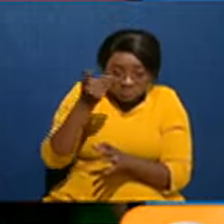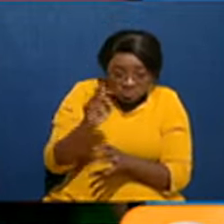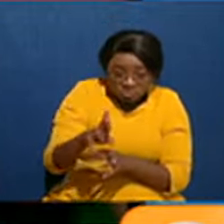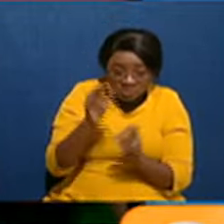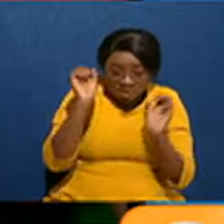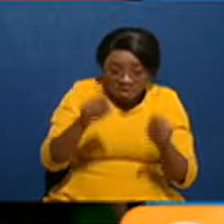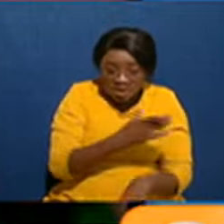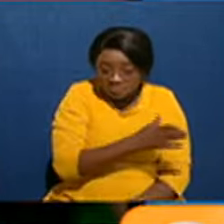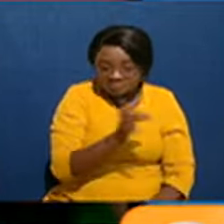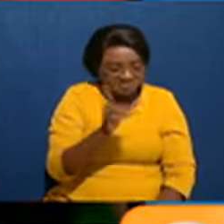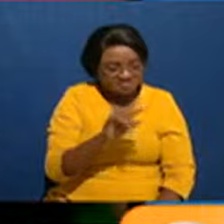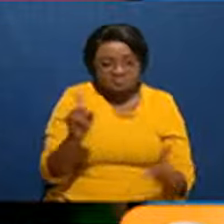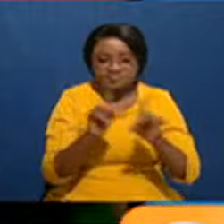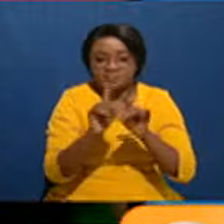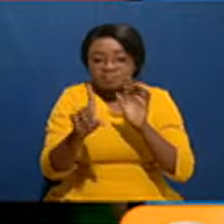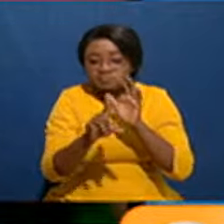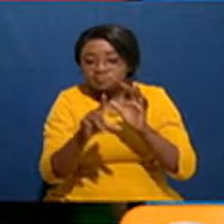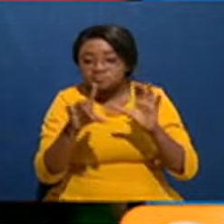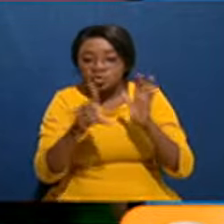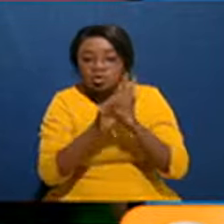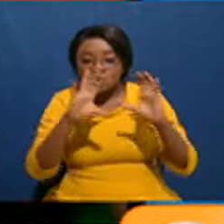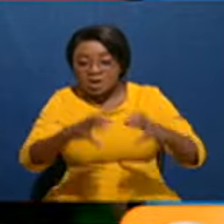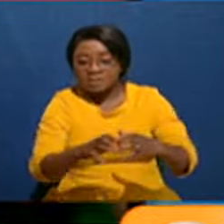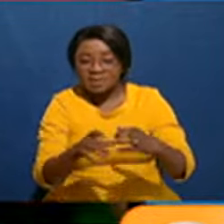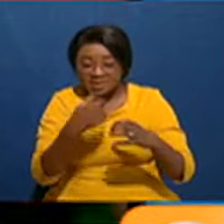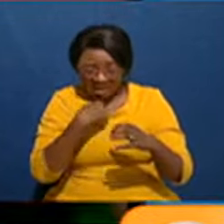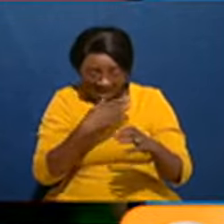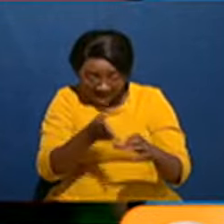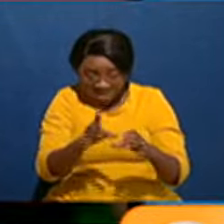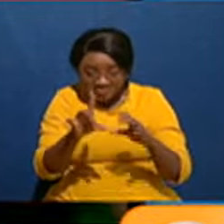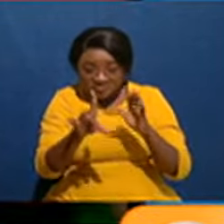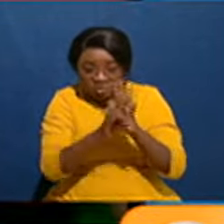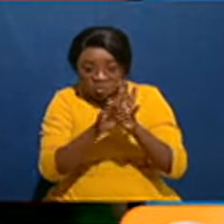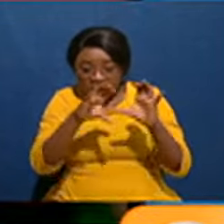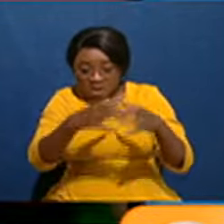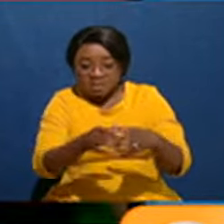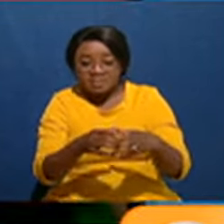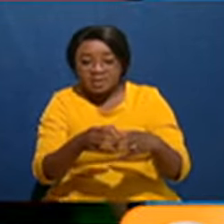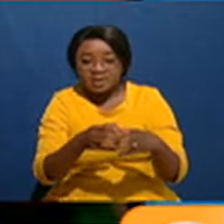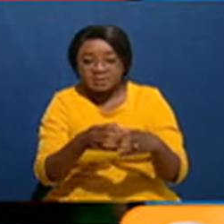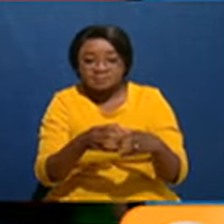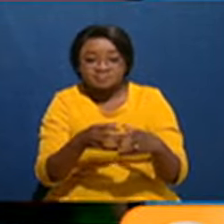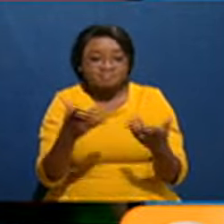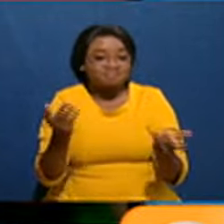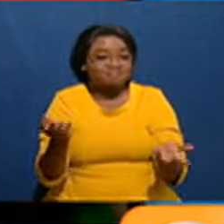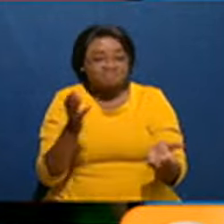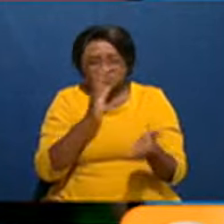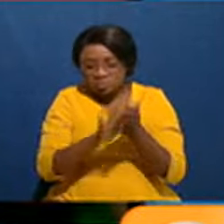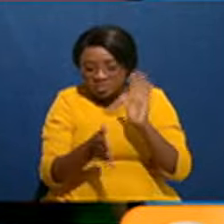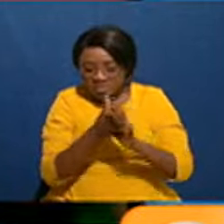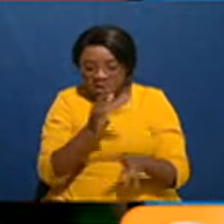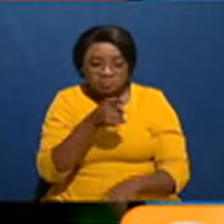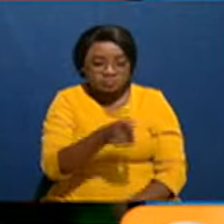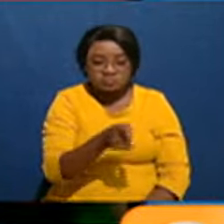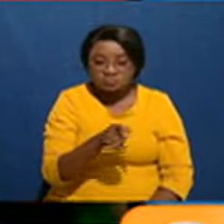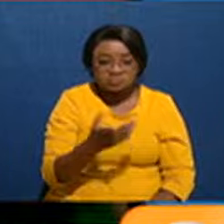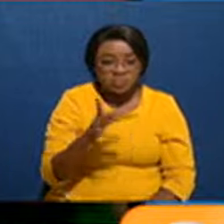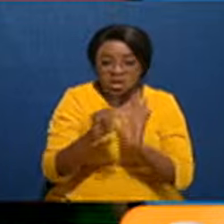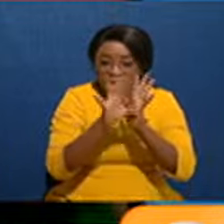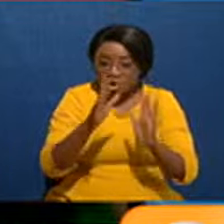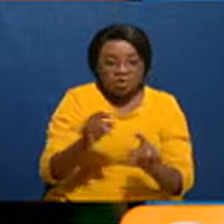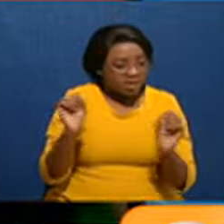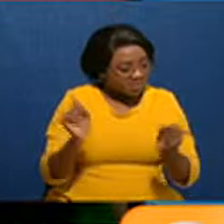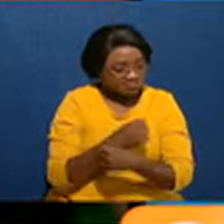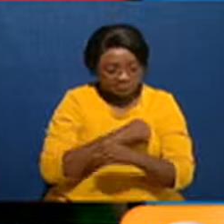firm without lawyers. Why do we want to run construction companies with people who are not construction experts? And